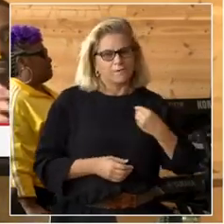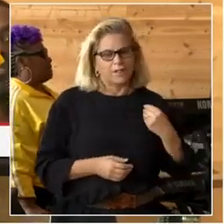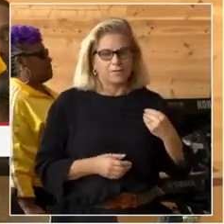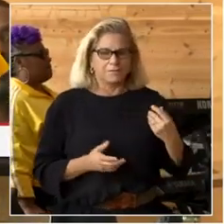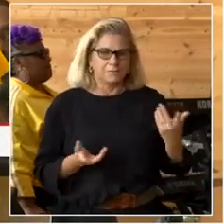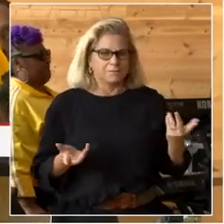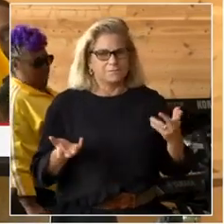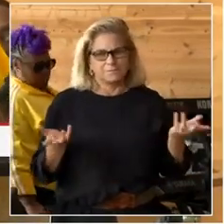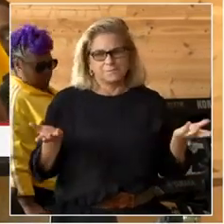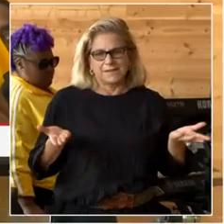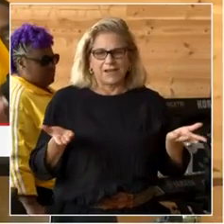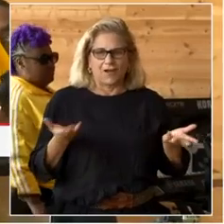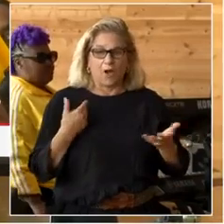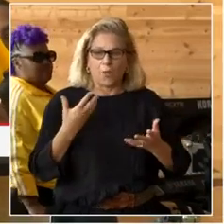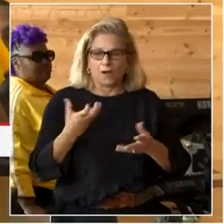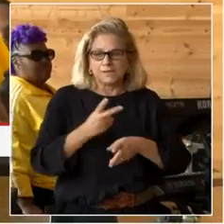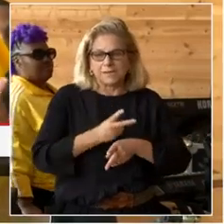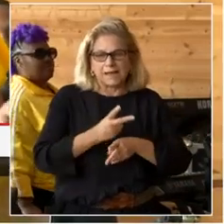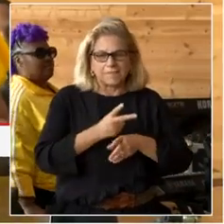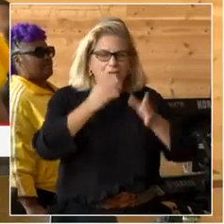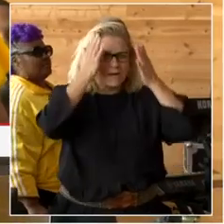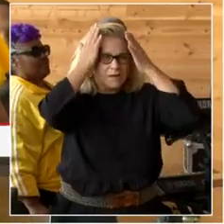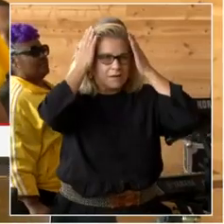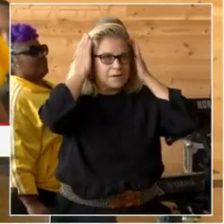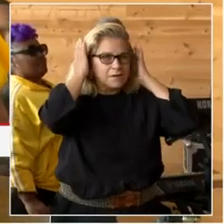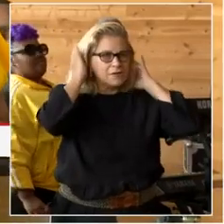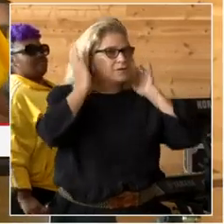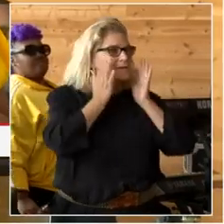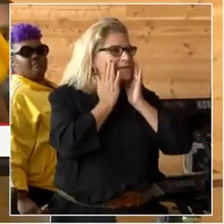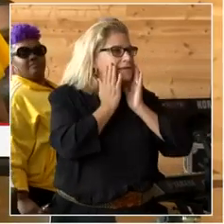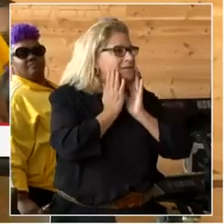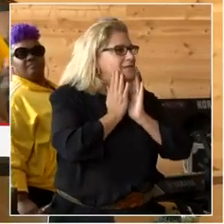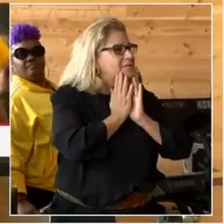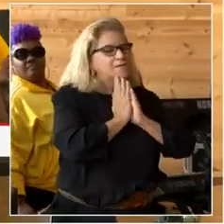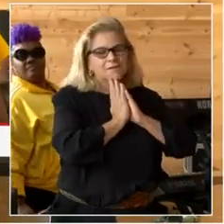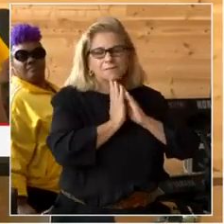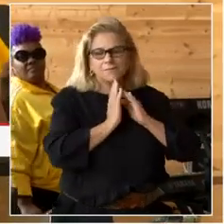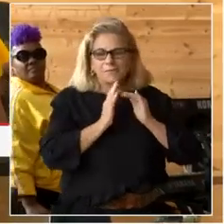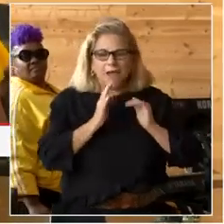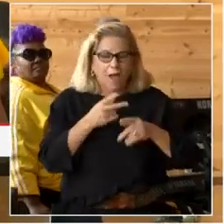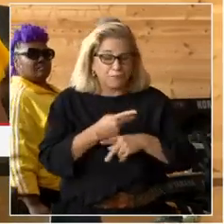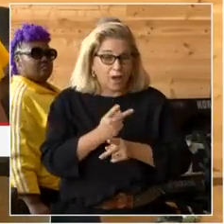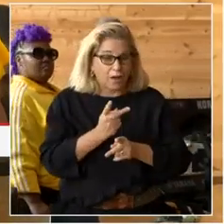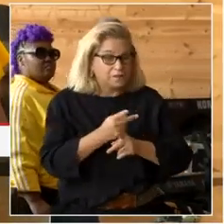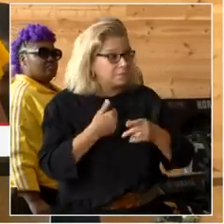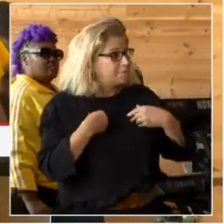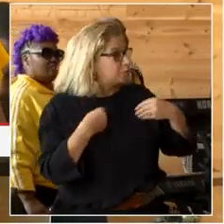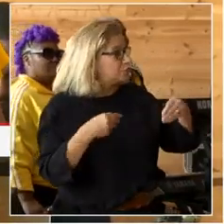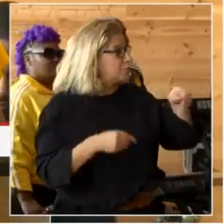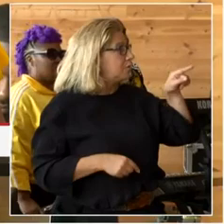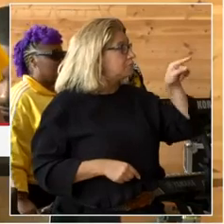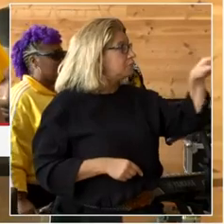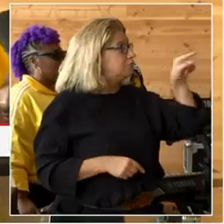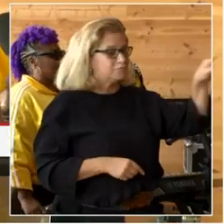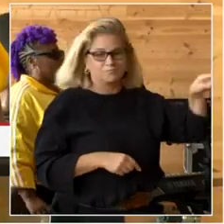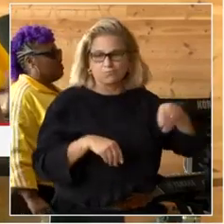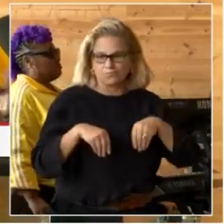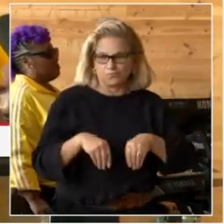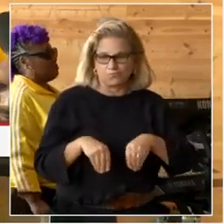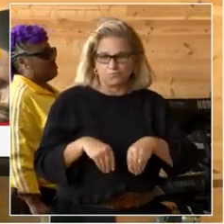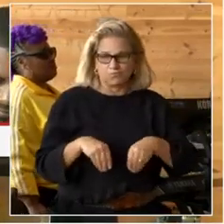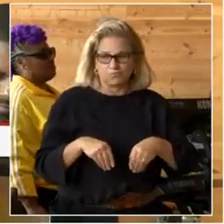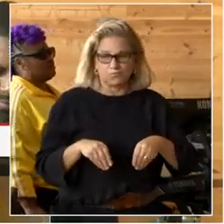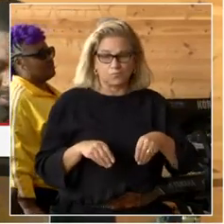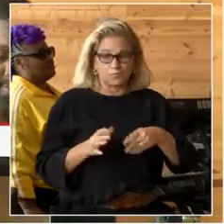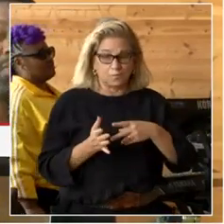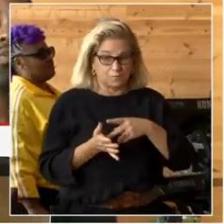lush products can empower our sisters across the globe, and she is paying 5 times the minimum wage.